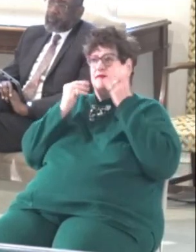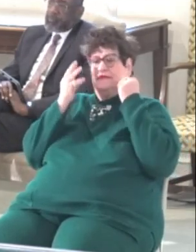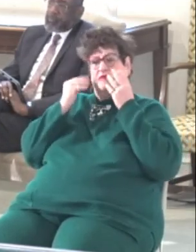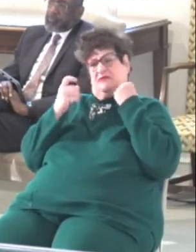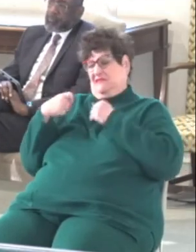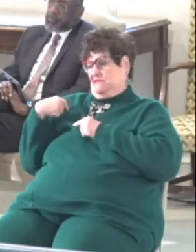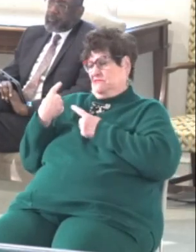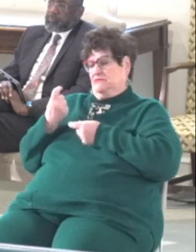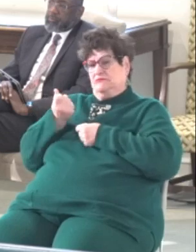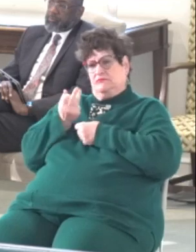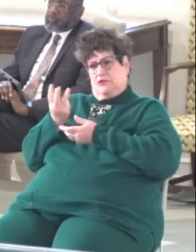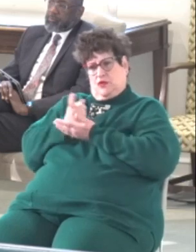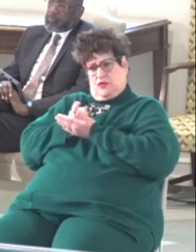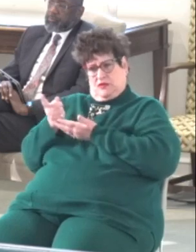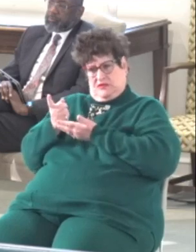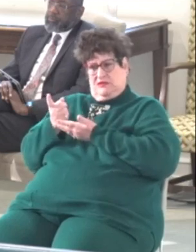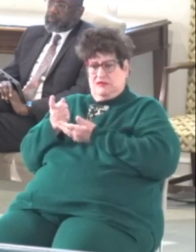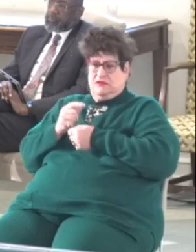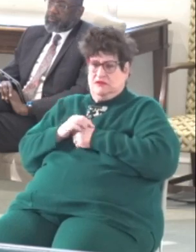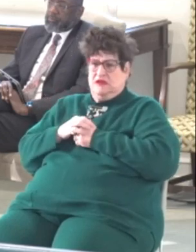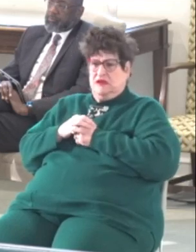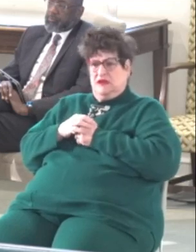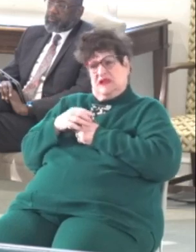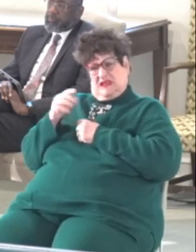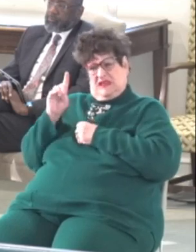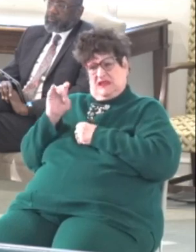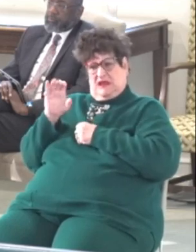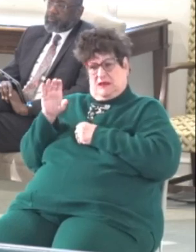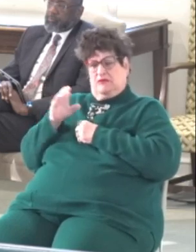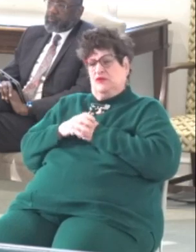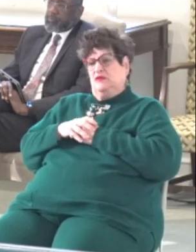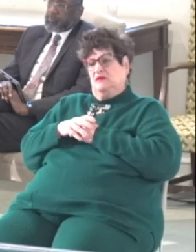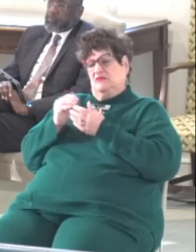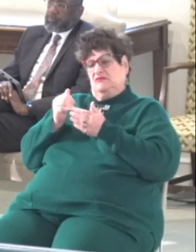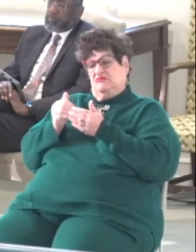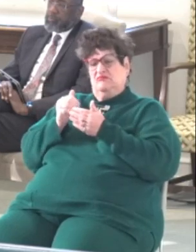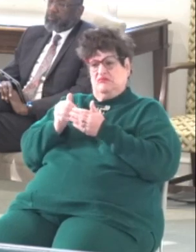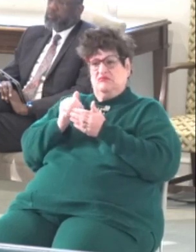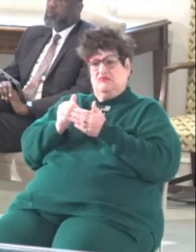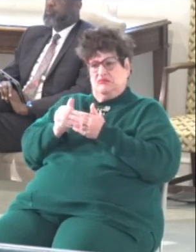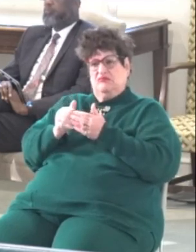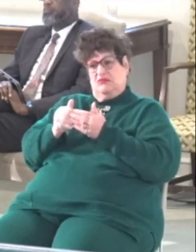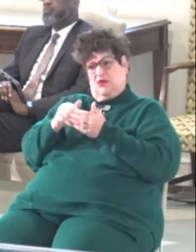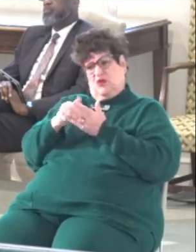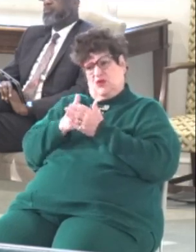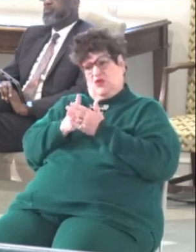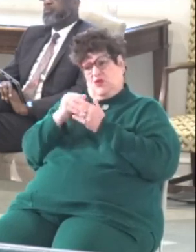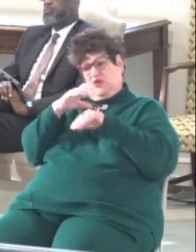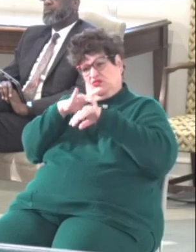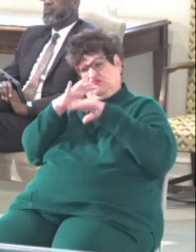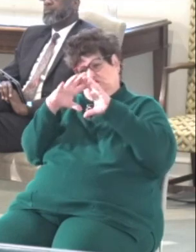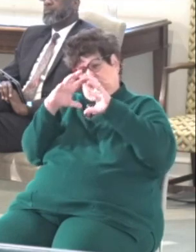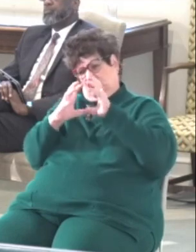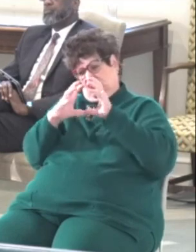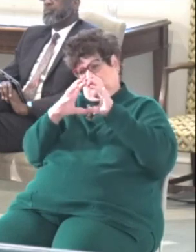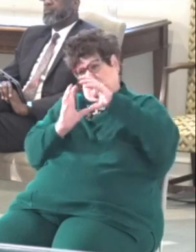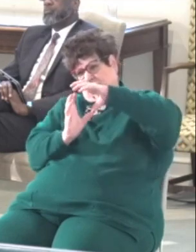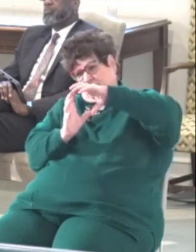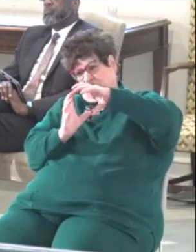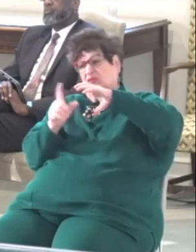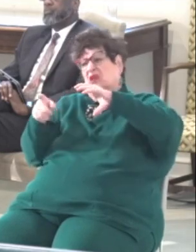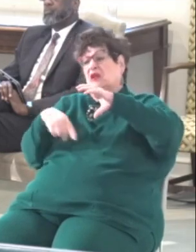few weeks of December as we headed towards the solstice. I was thinking with three